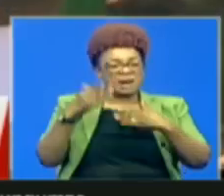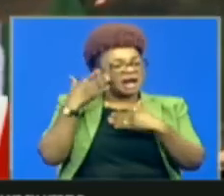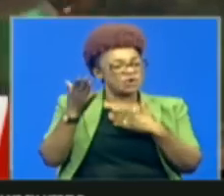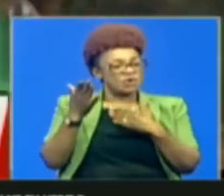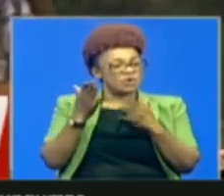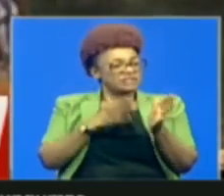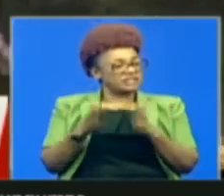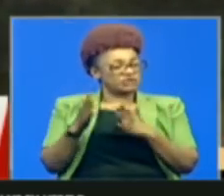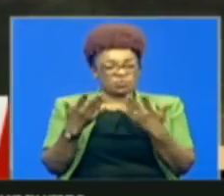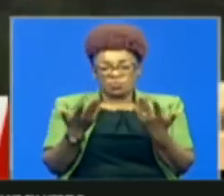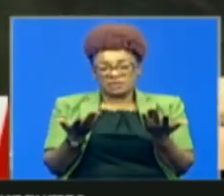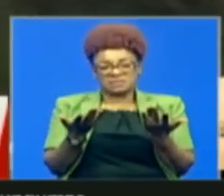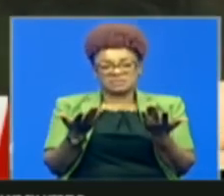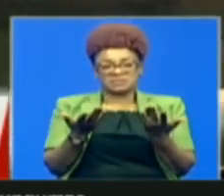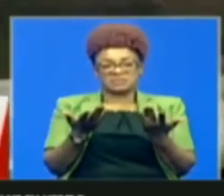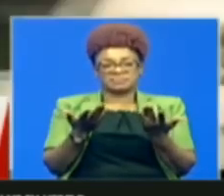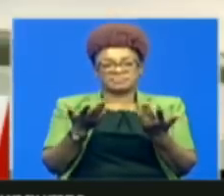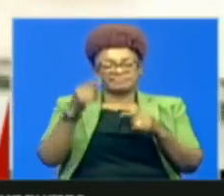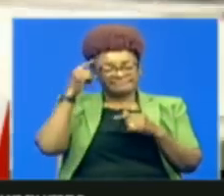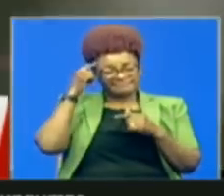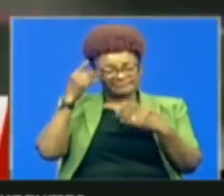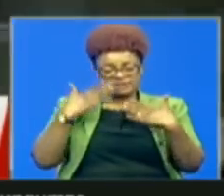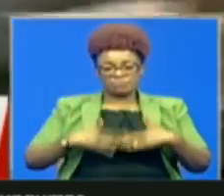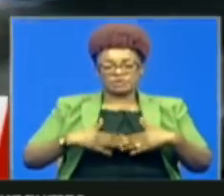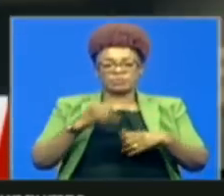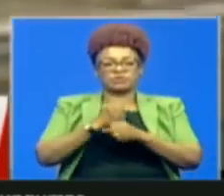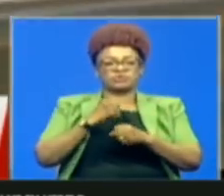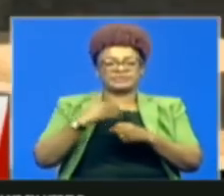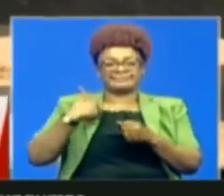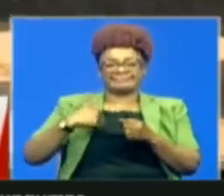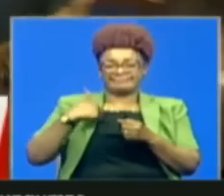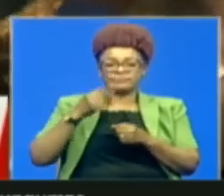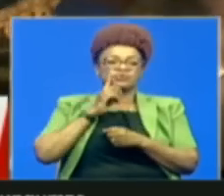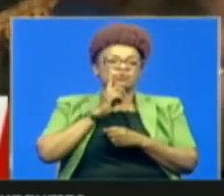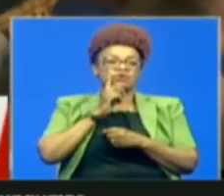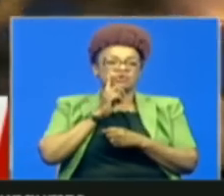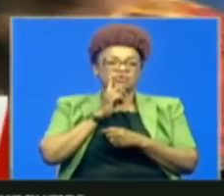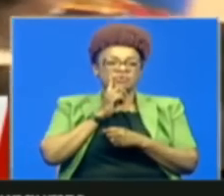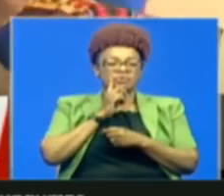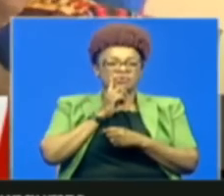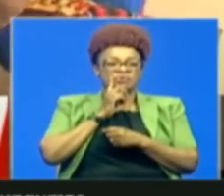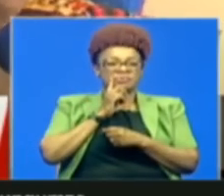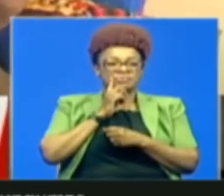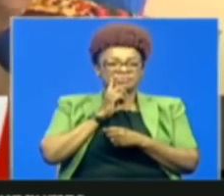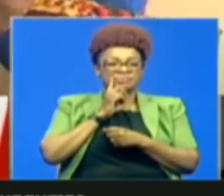is. Inatarajiwa kuwa mwili wa Mildred utafanyiwa uchunguzi wa maiti hapo kesho.